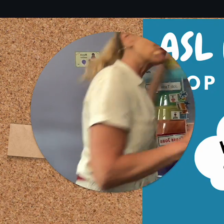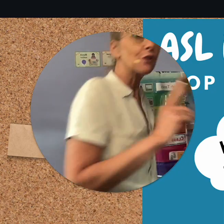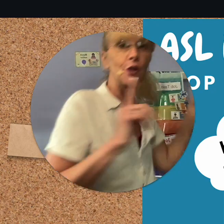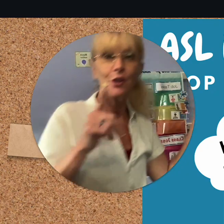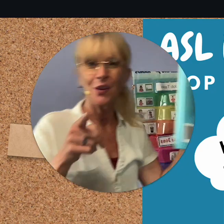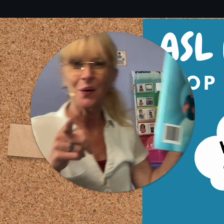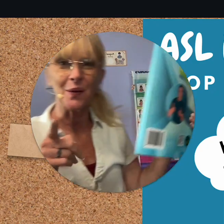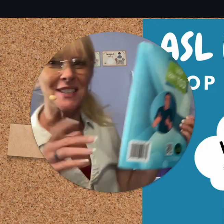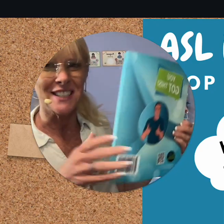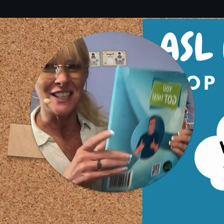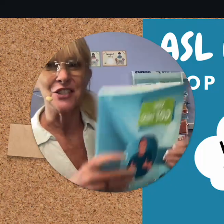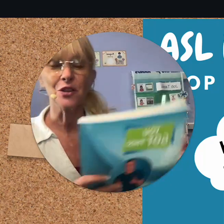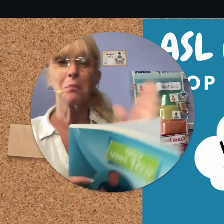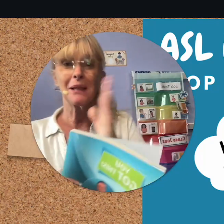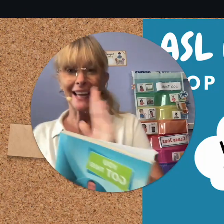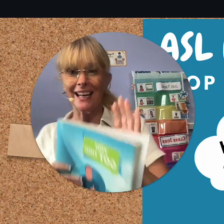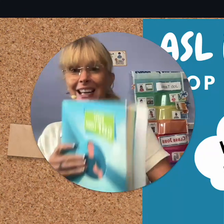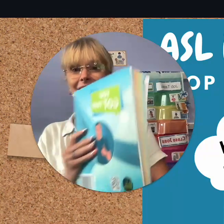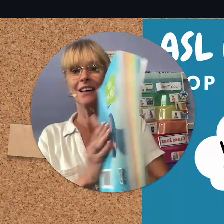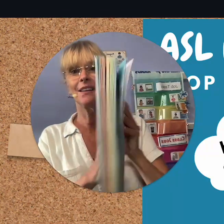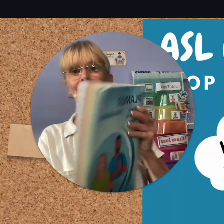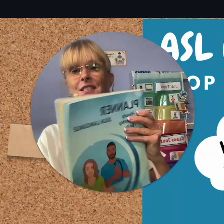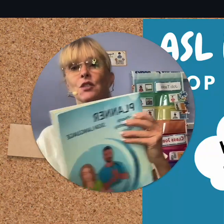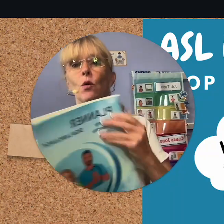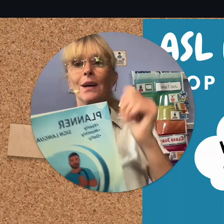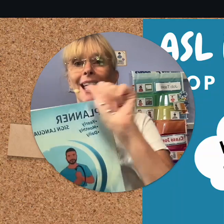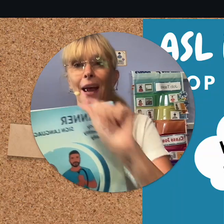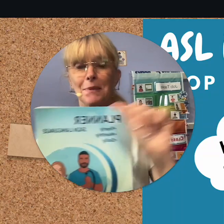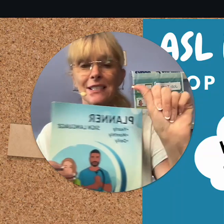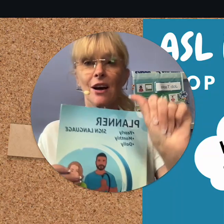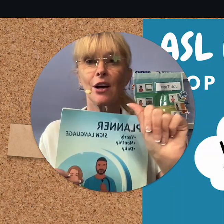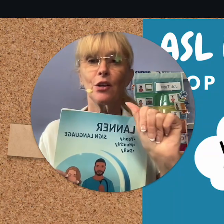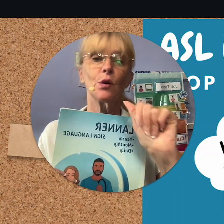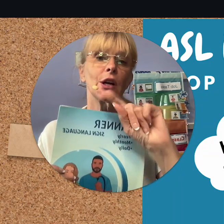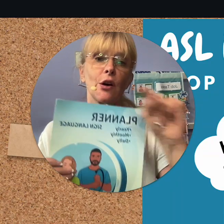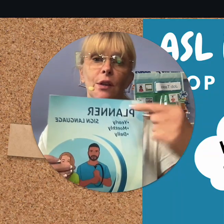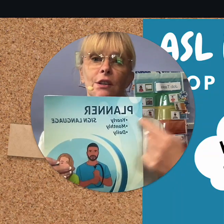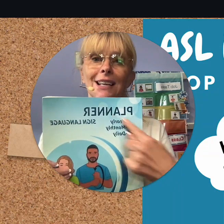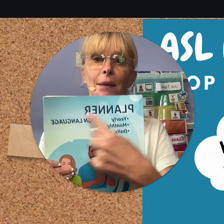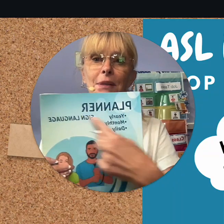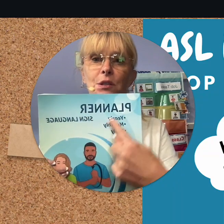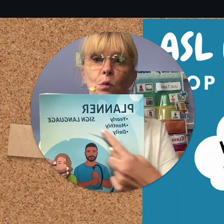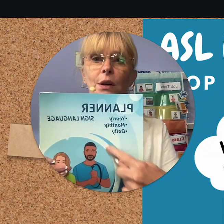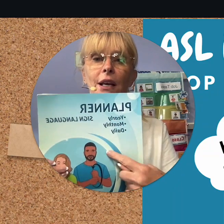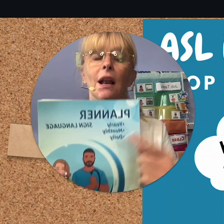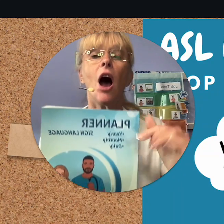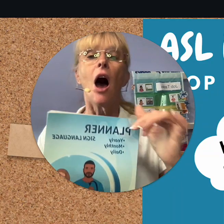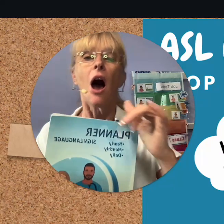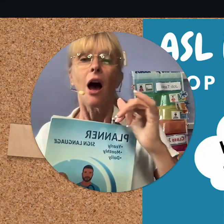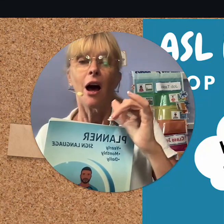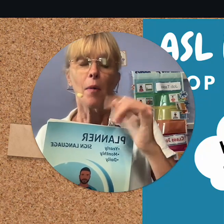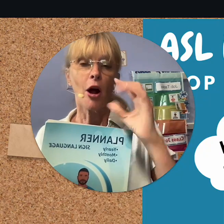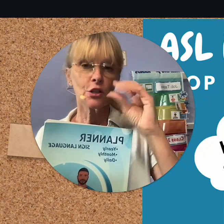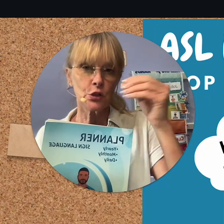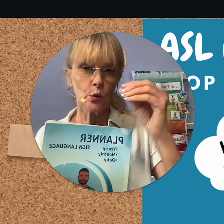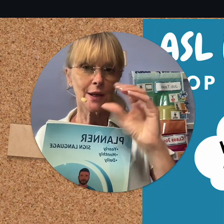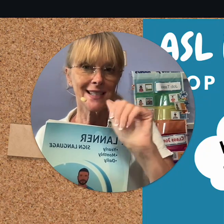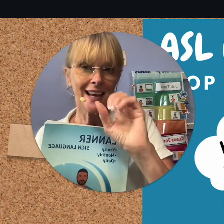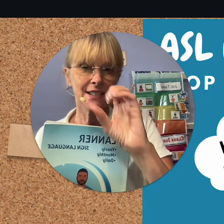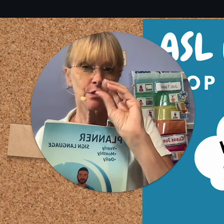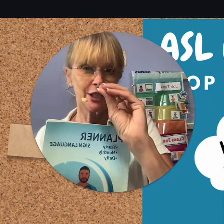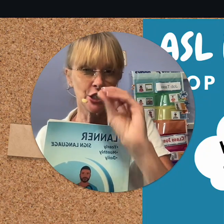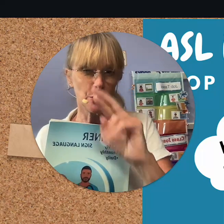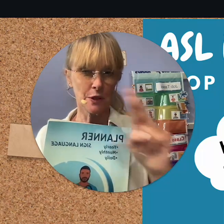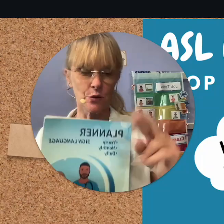this is for you as a teacher planning. This is on Amazon. You can go there, type this word in. Our store